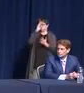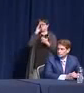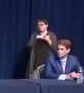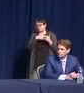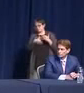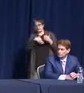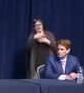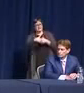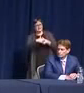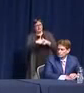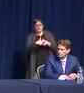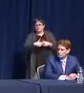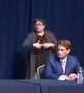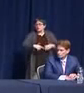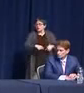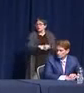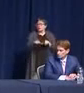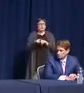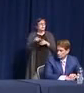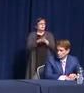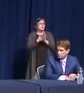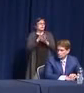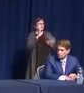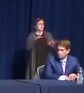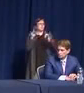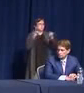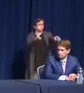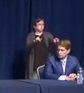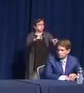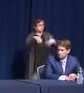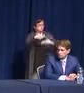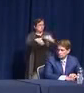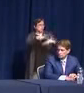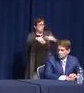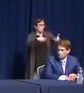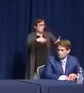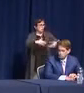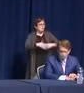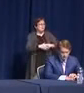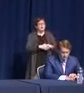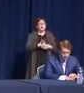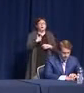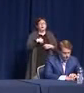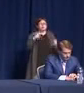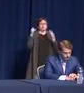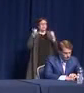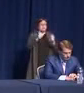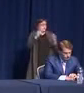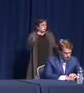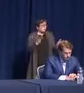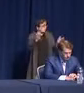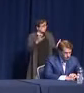operation becomes even more efficient and timely. We are, strongly encouraging folks